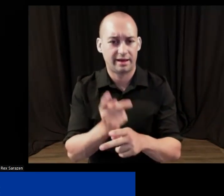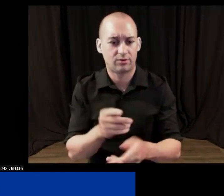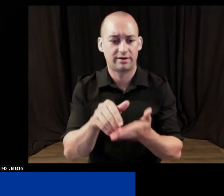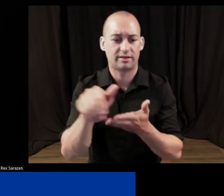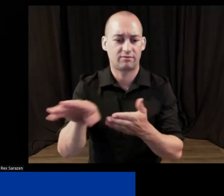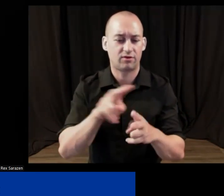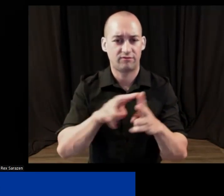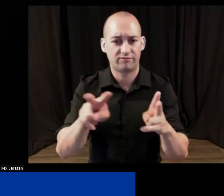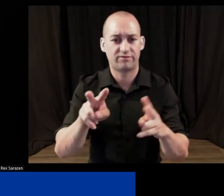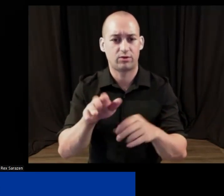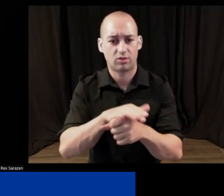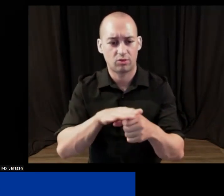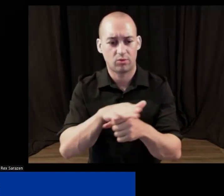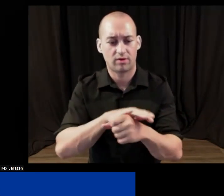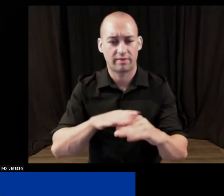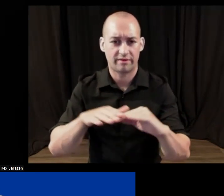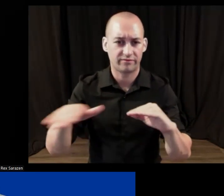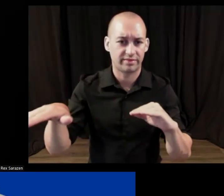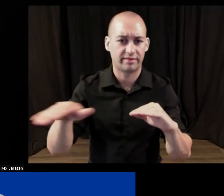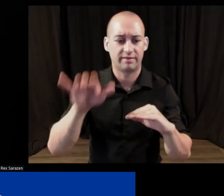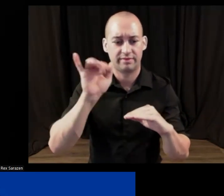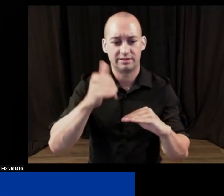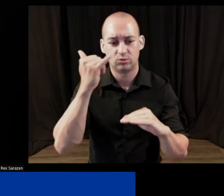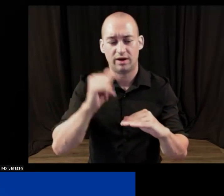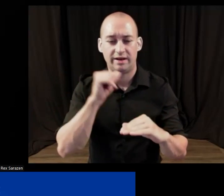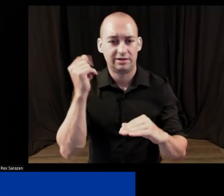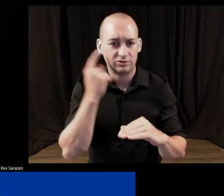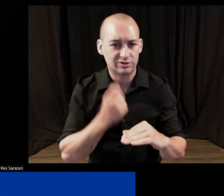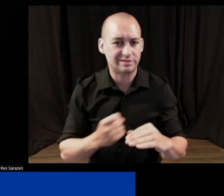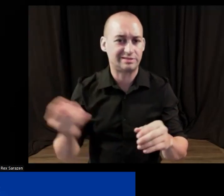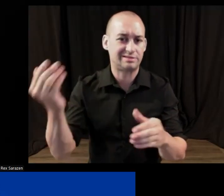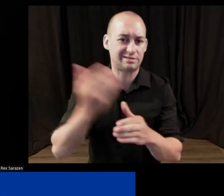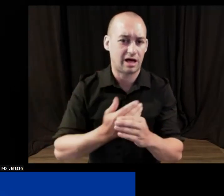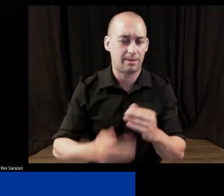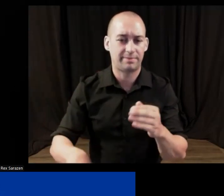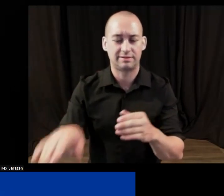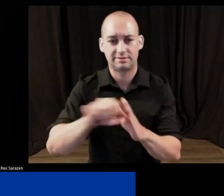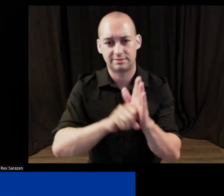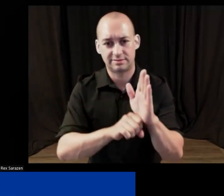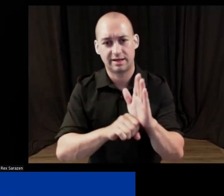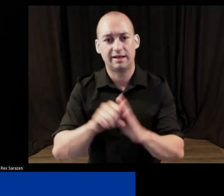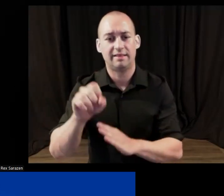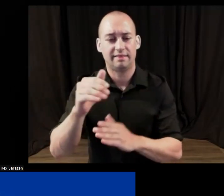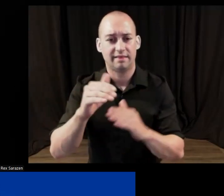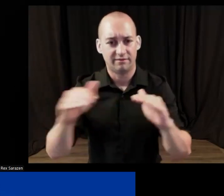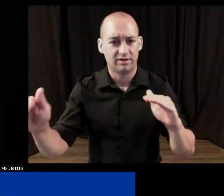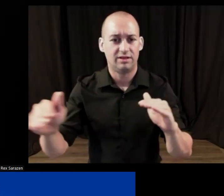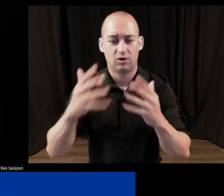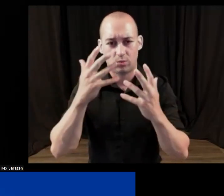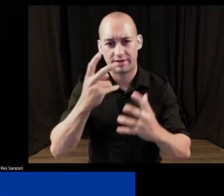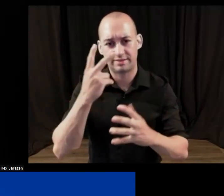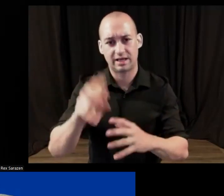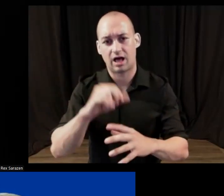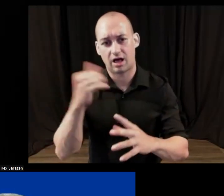localized levels. I mean, that's why we're not just stopping at the state level. We want to dig a little deeper and see whether there are programs out there that are